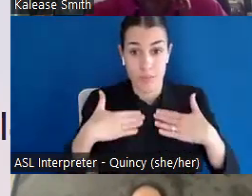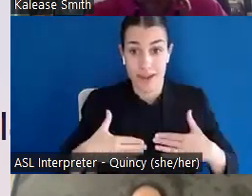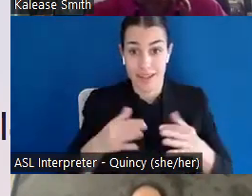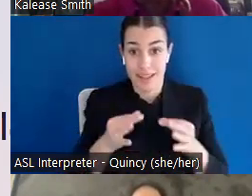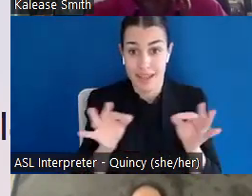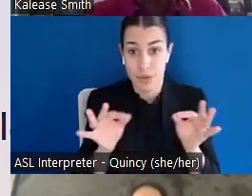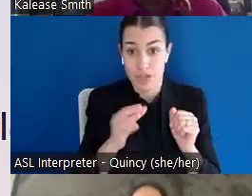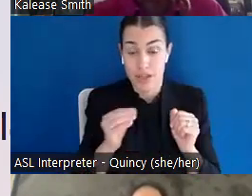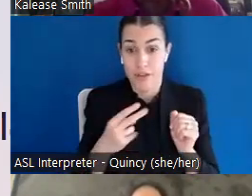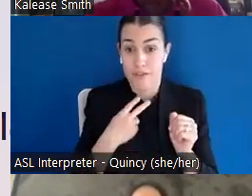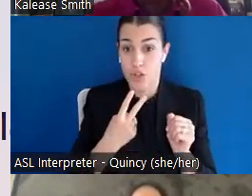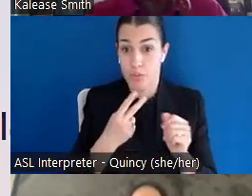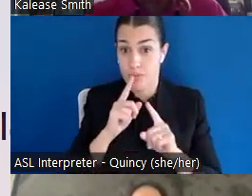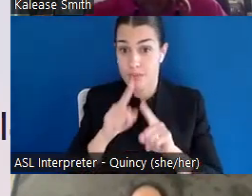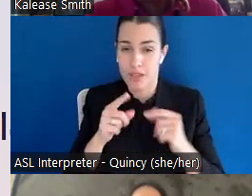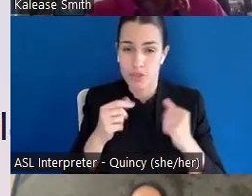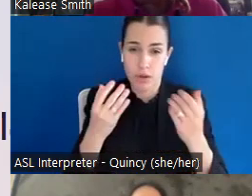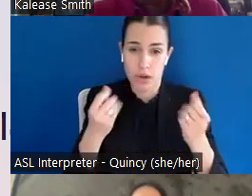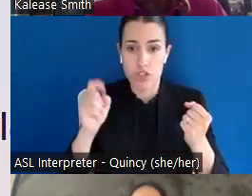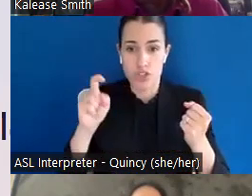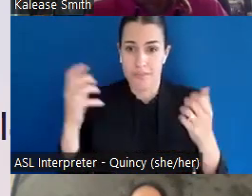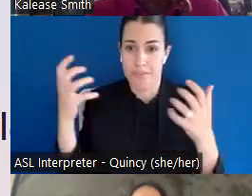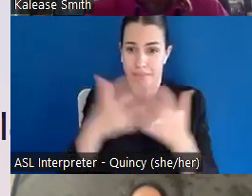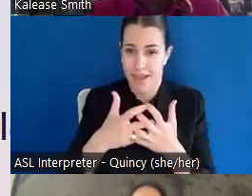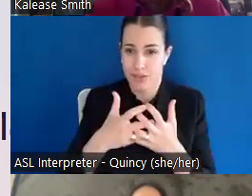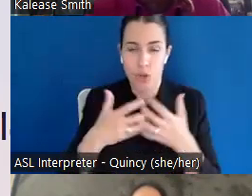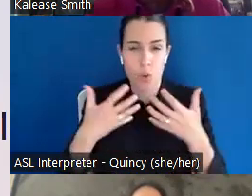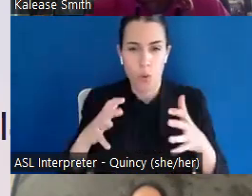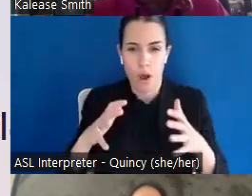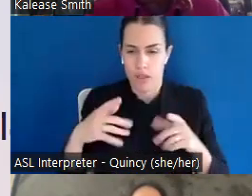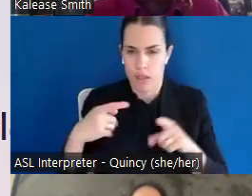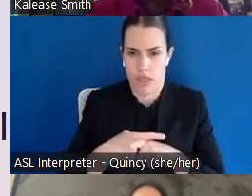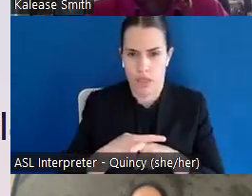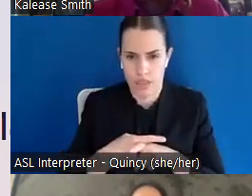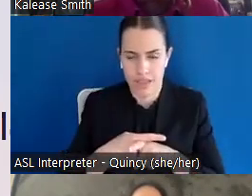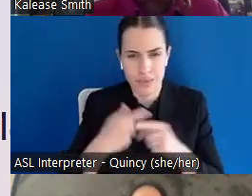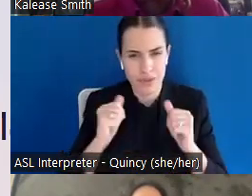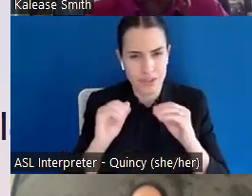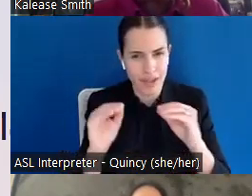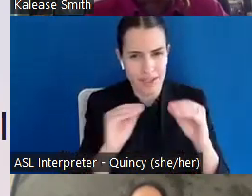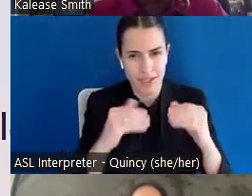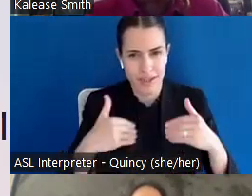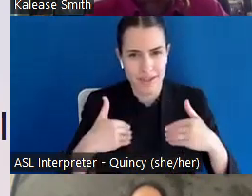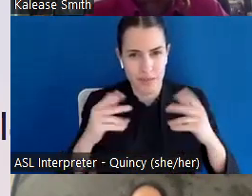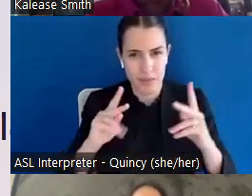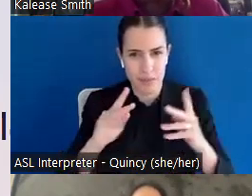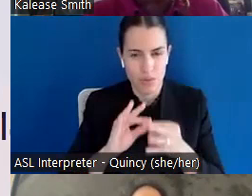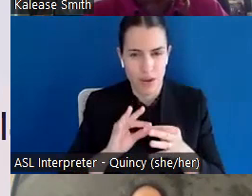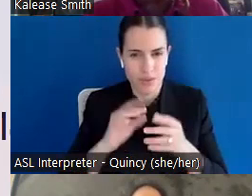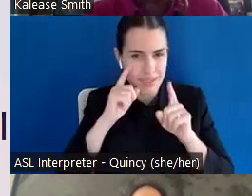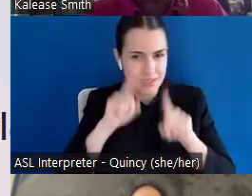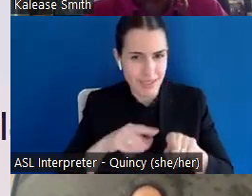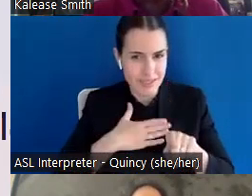verbal response should match. I think that is very important, especially when we're trying to educate young folks around consent. So even if